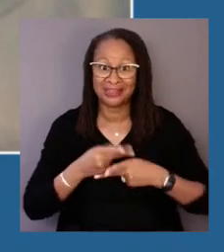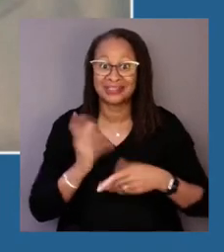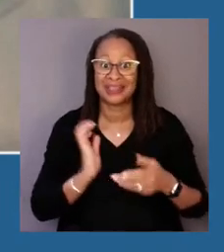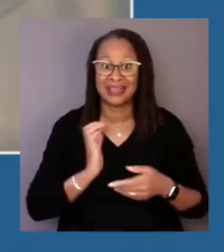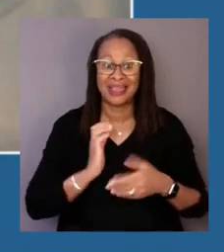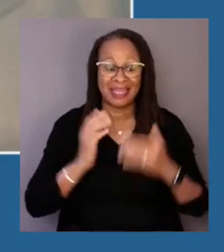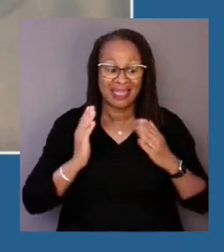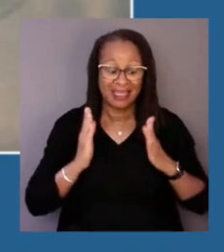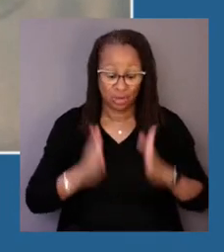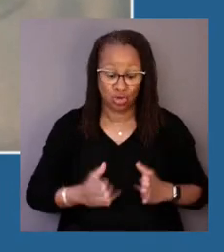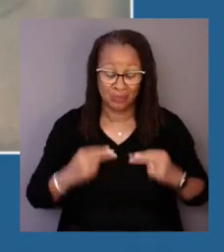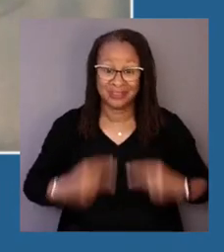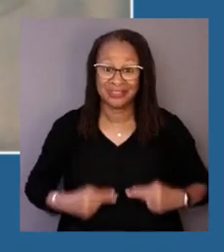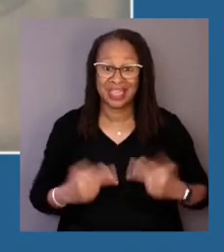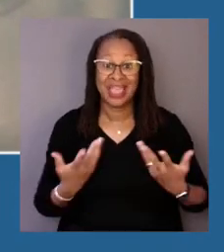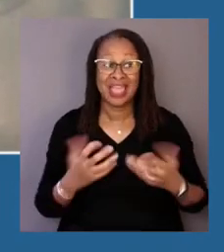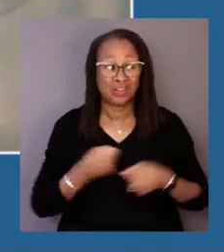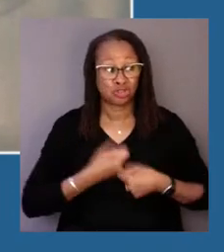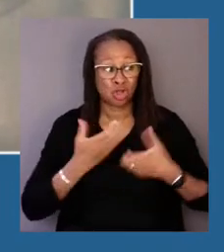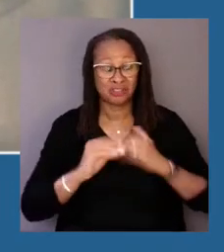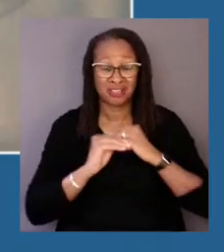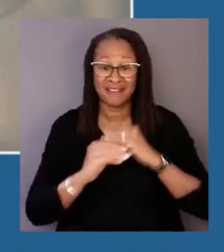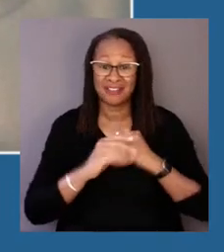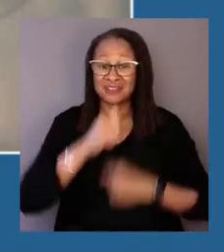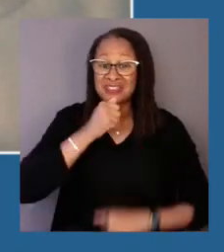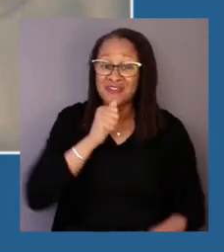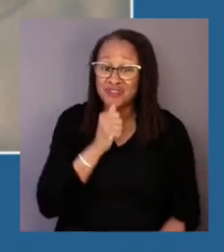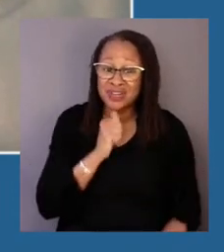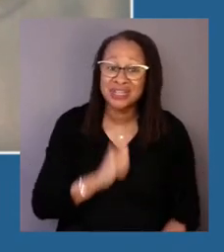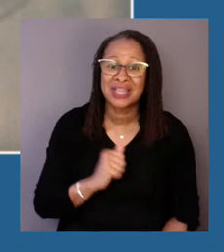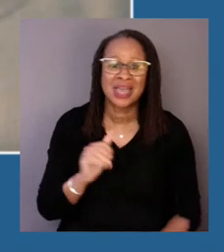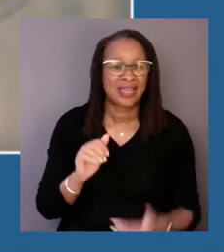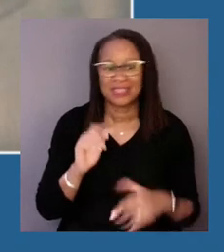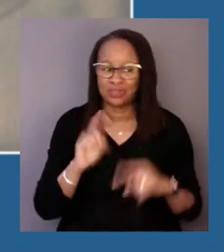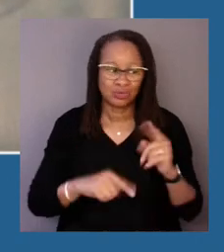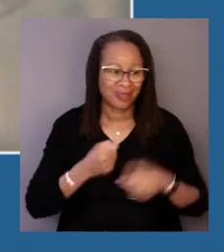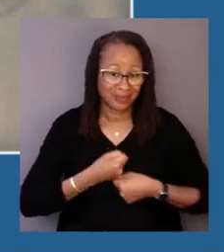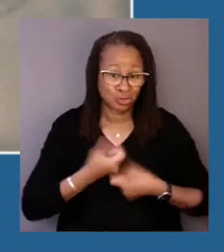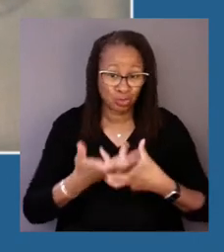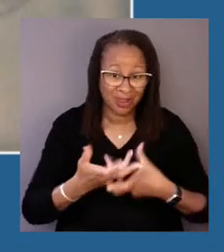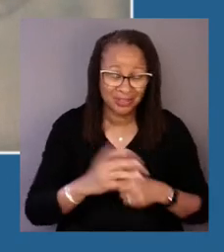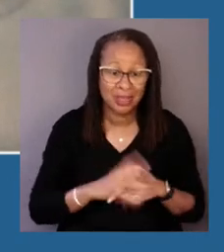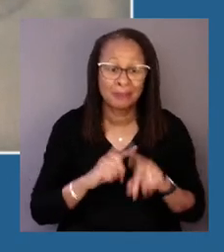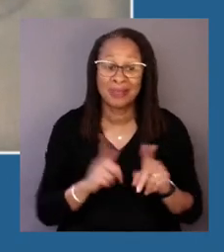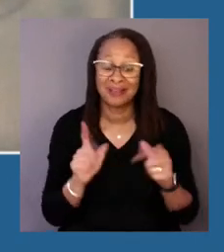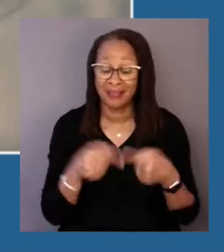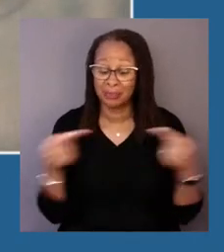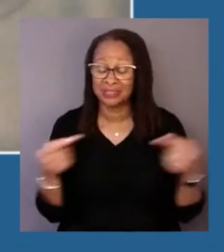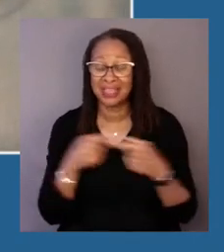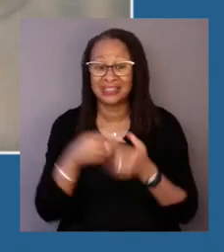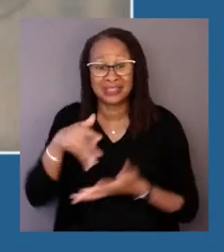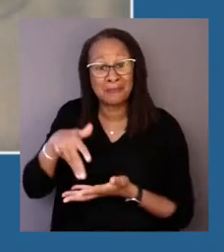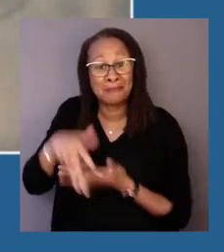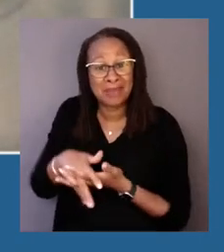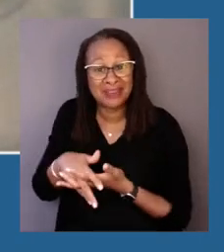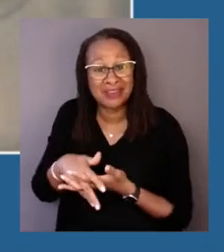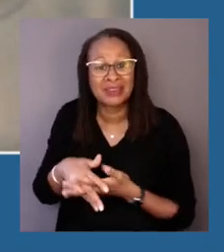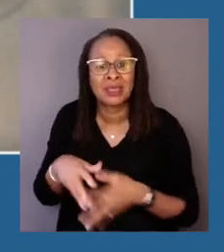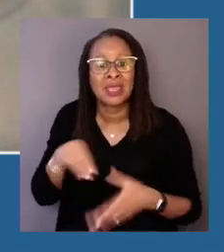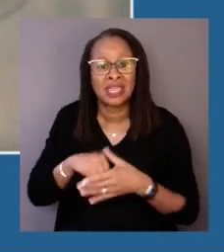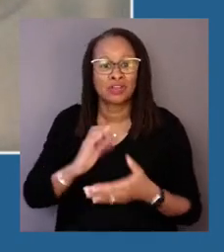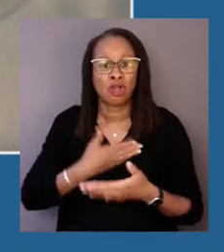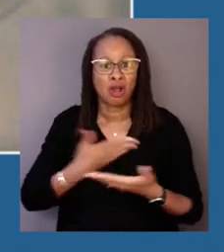level of suffering that's inexpressible. But on the other hand, it's embedded, part of the reason it's so effective,